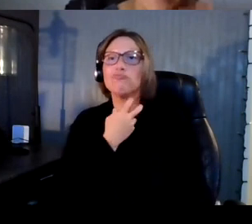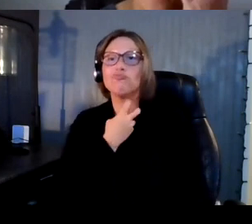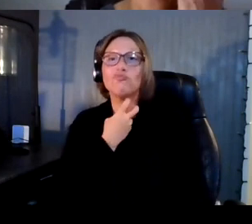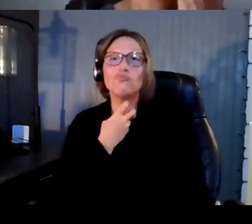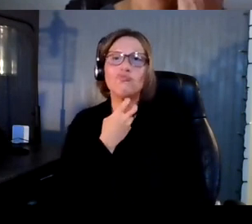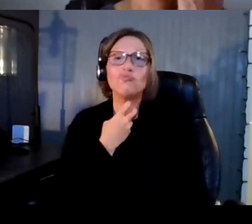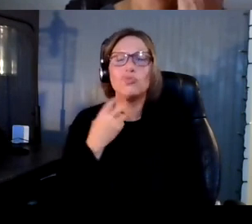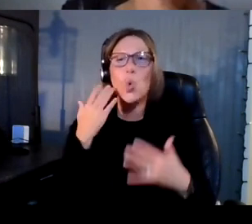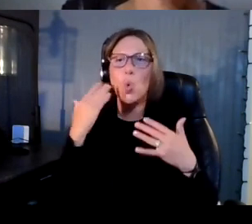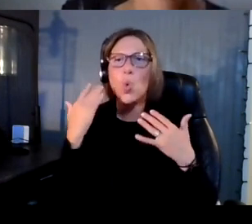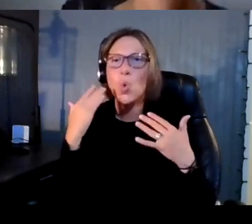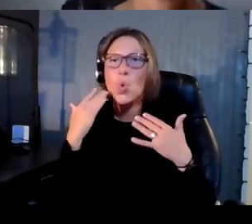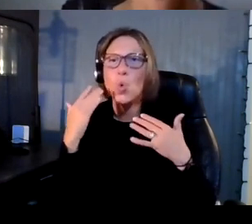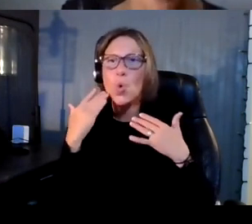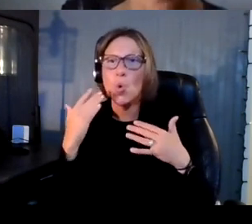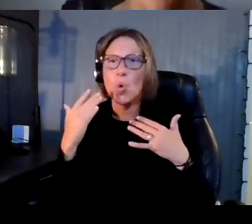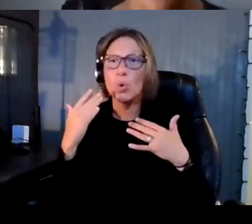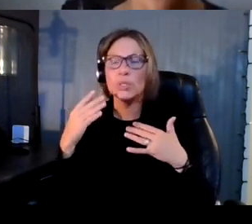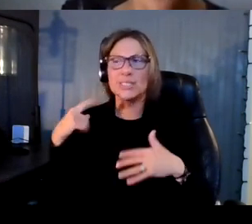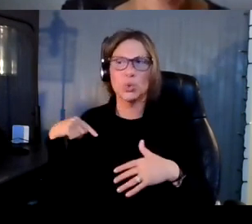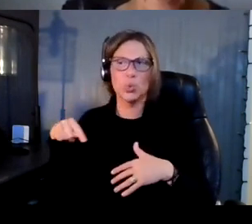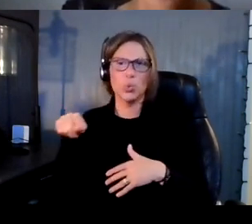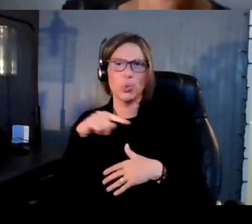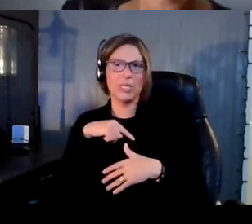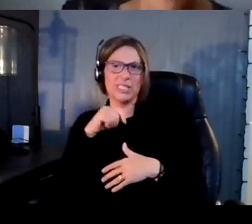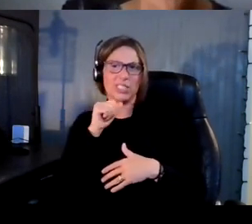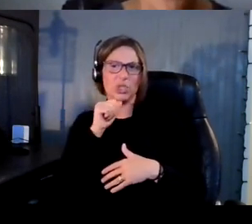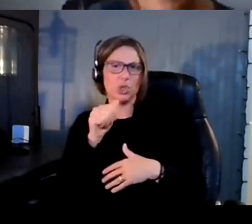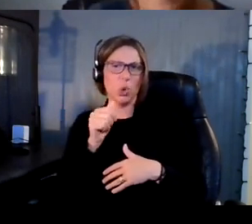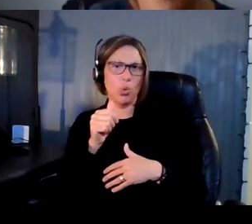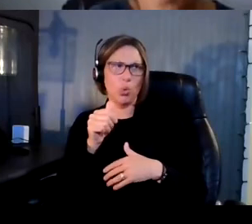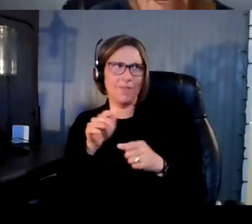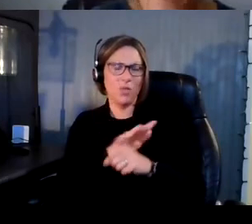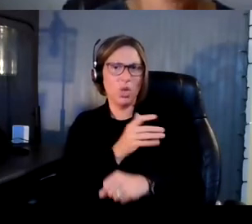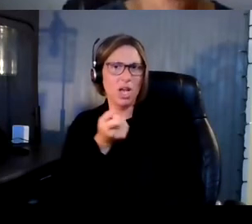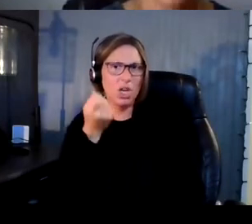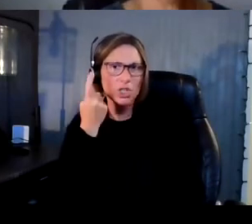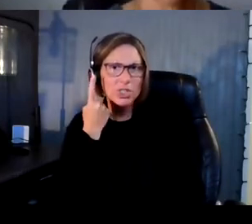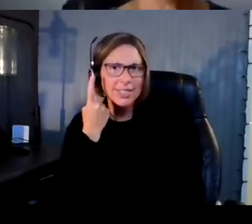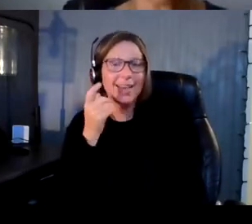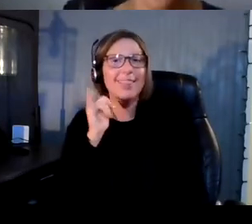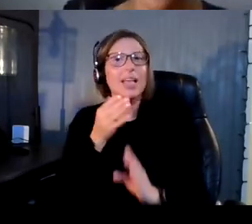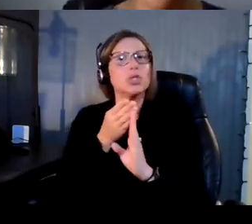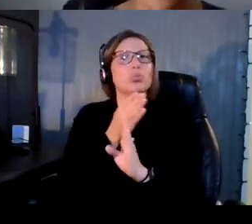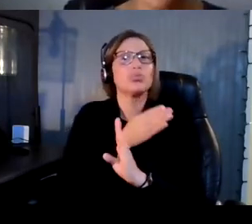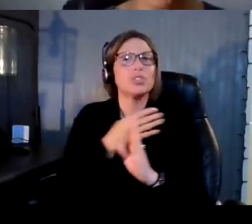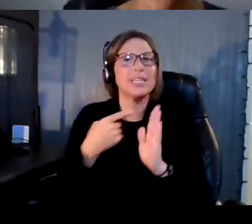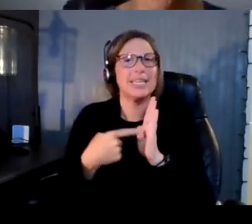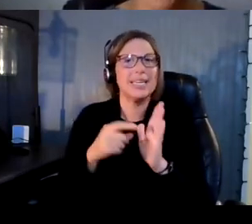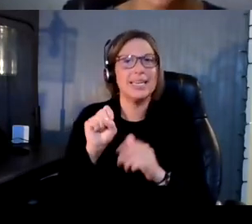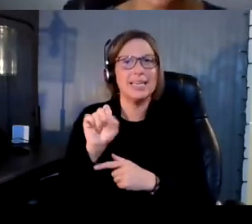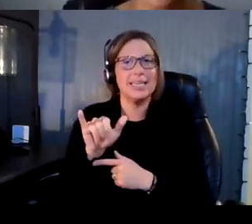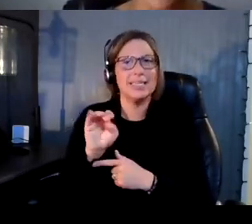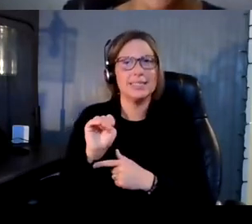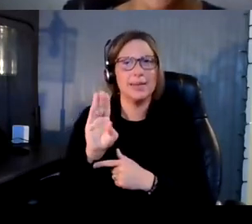vocalizing that the rest of us don't necessarily always understand, but that's that pre-symbolic stuff. That's where